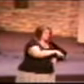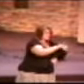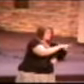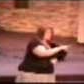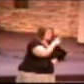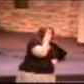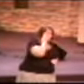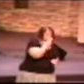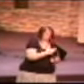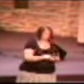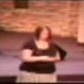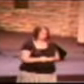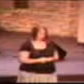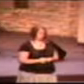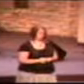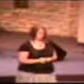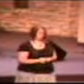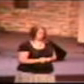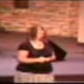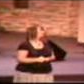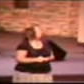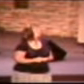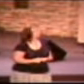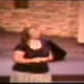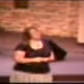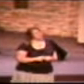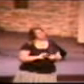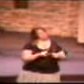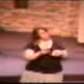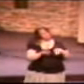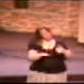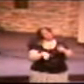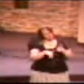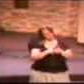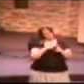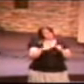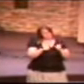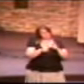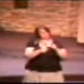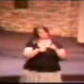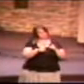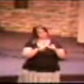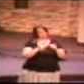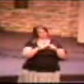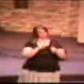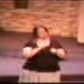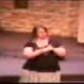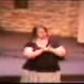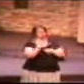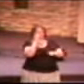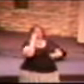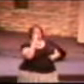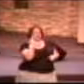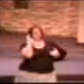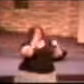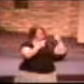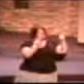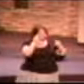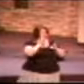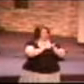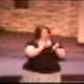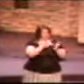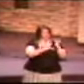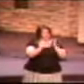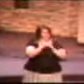see. It's all about changing your sight. Is it any wonder that Jesus, before he